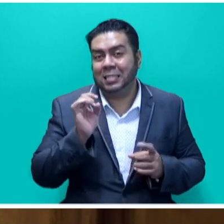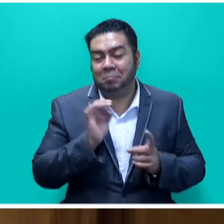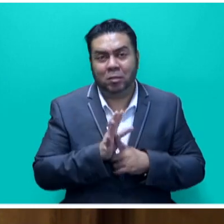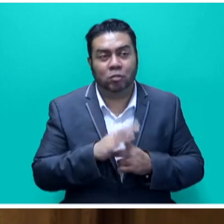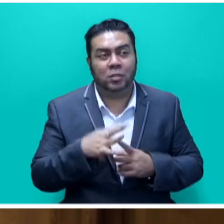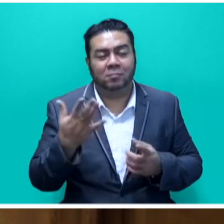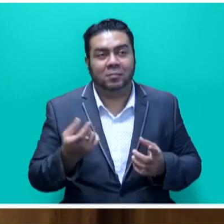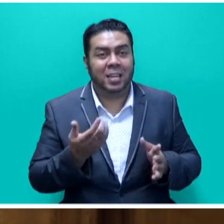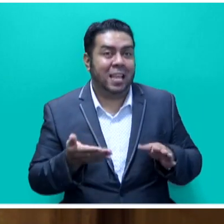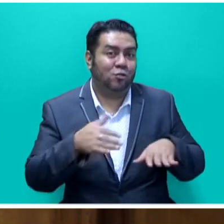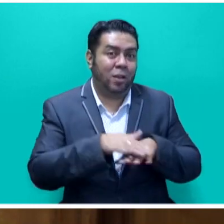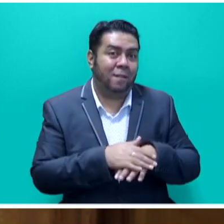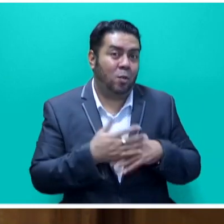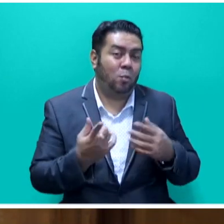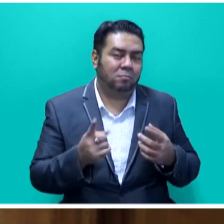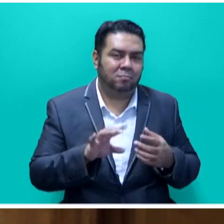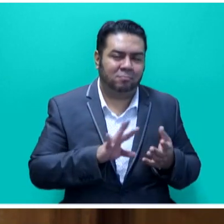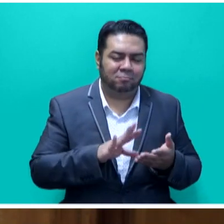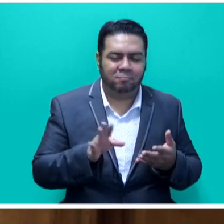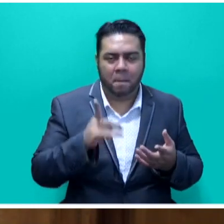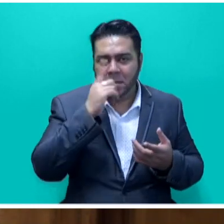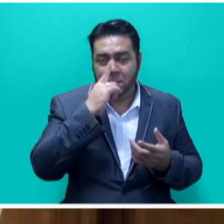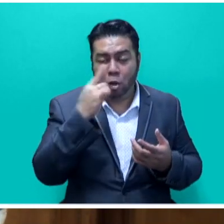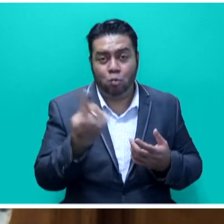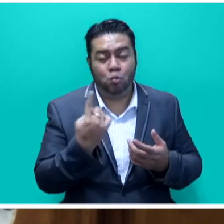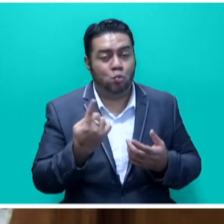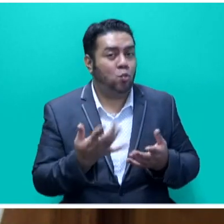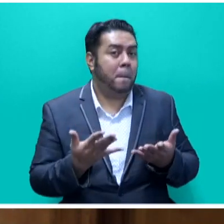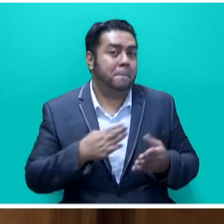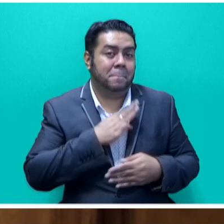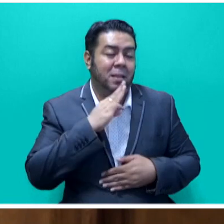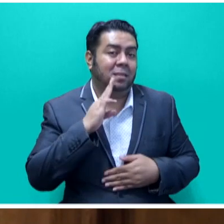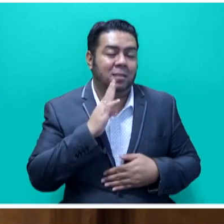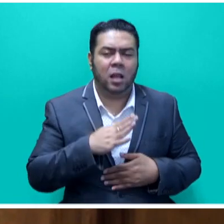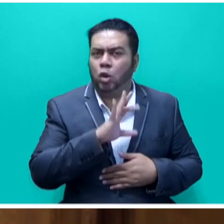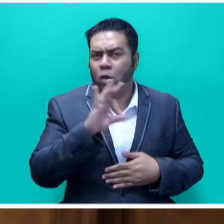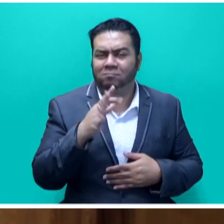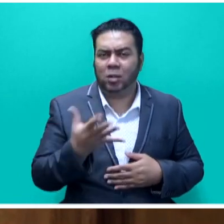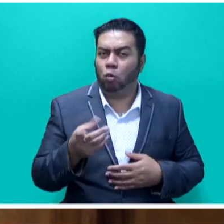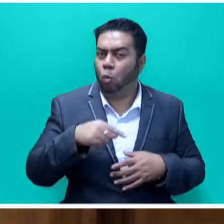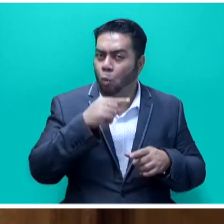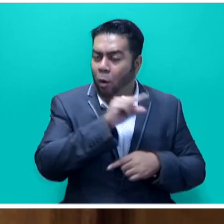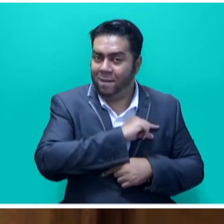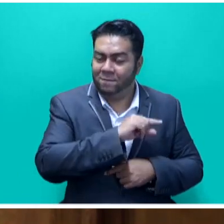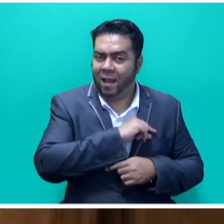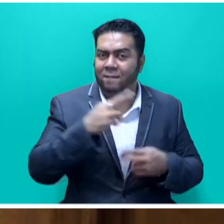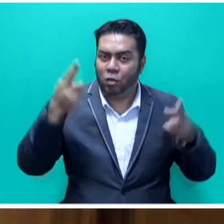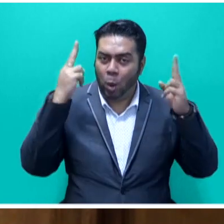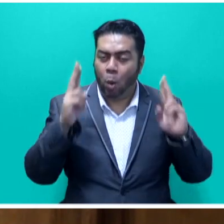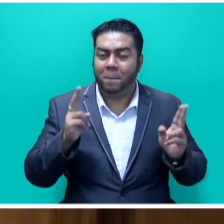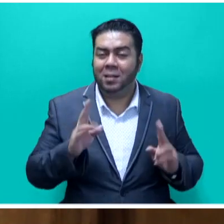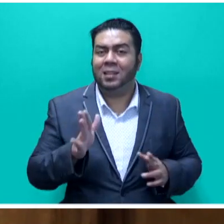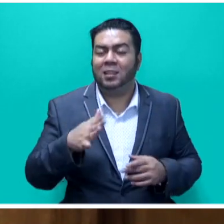missing middle or the people who are affected by the crisis in terms of income, but do not generally qualify for the normal social